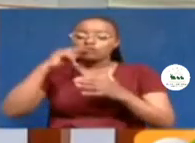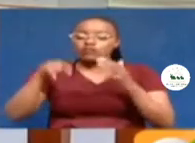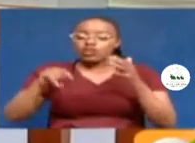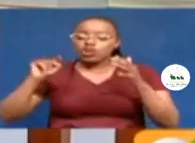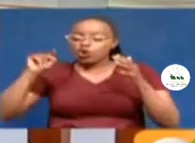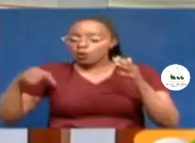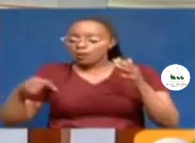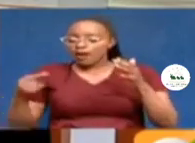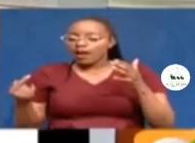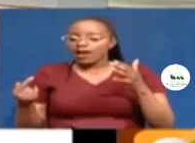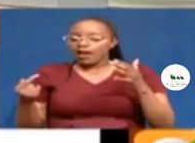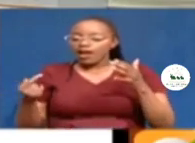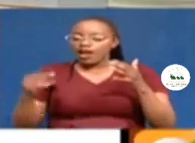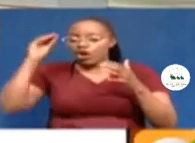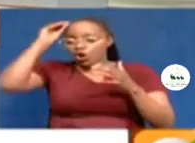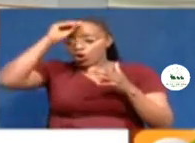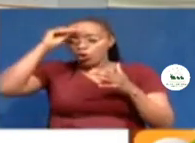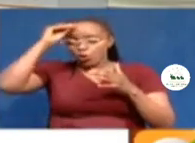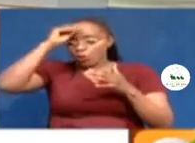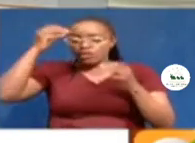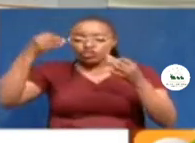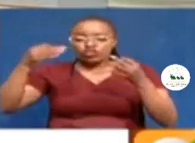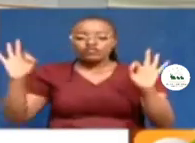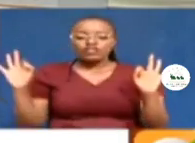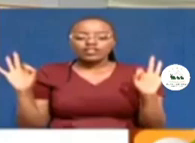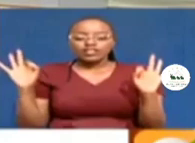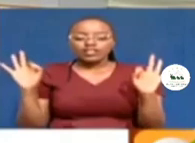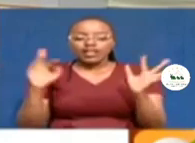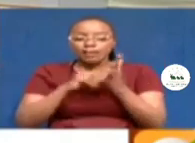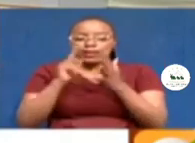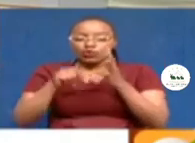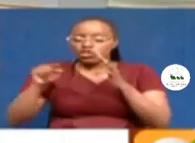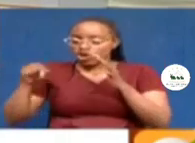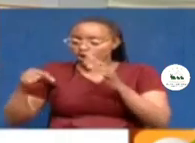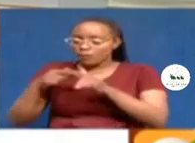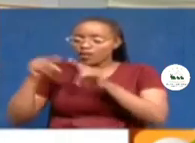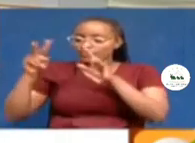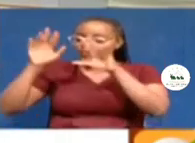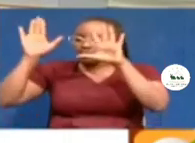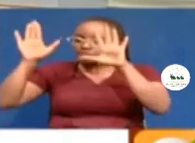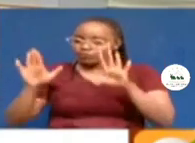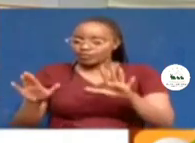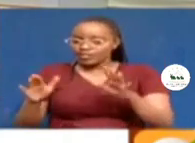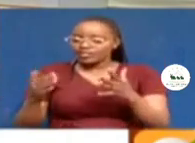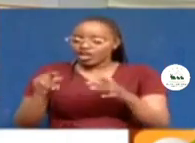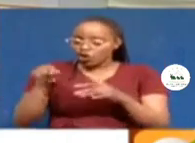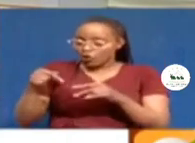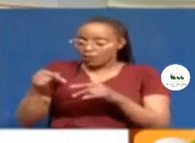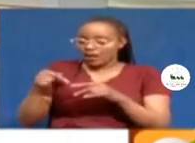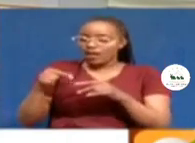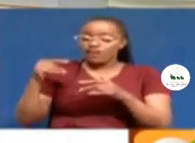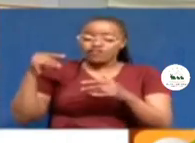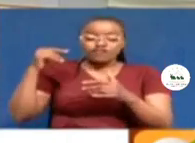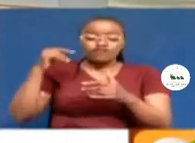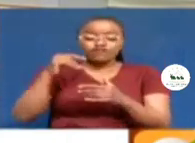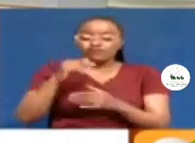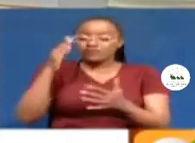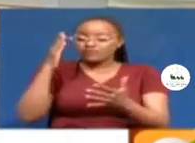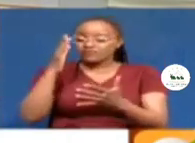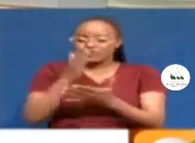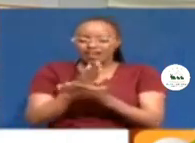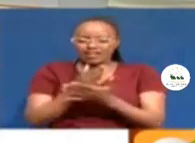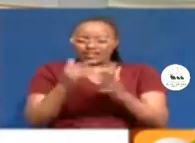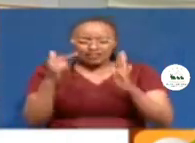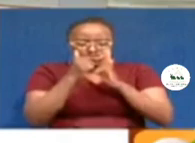comma, opinion free. That comma is important. Facts are sacred when they are